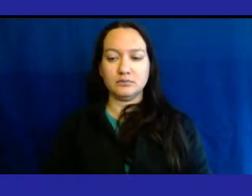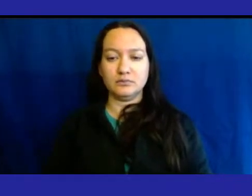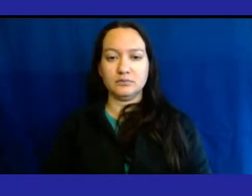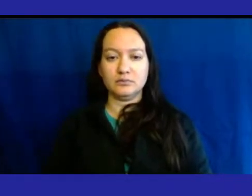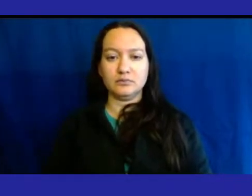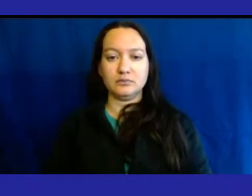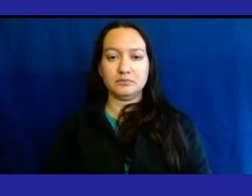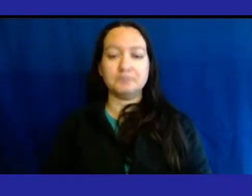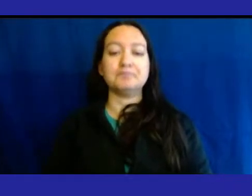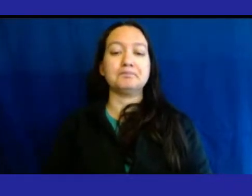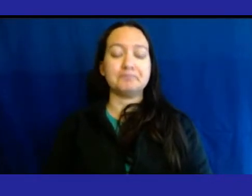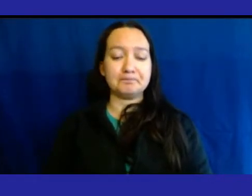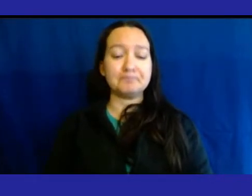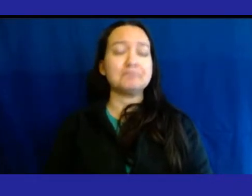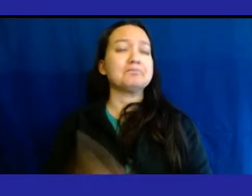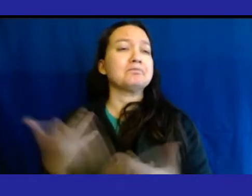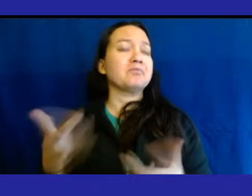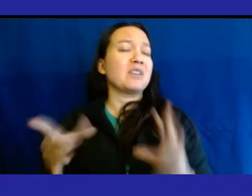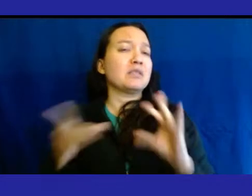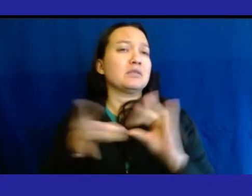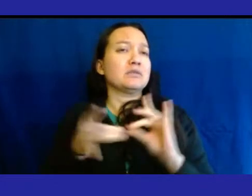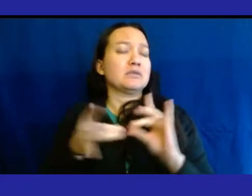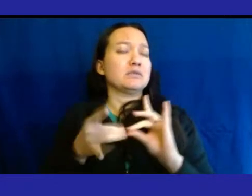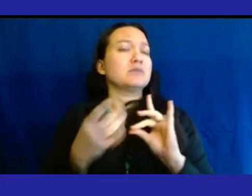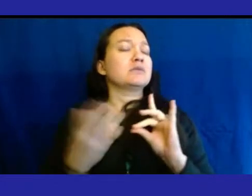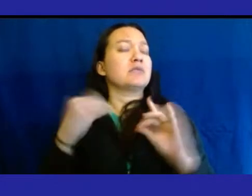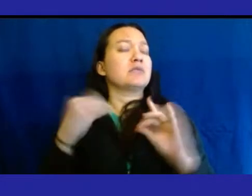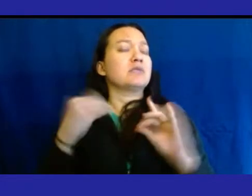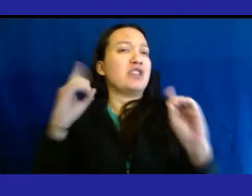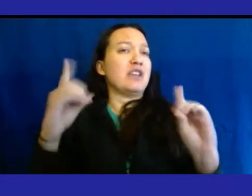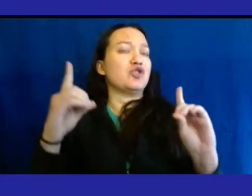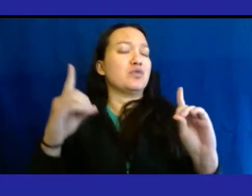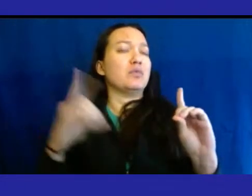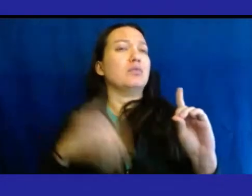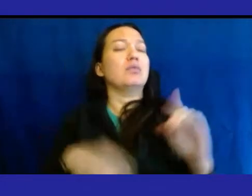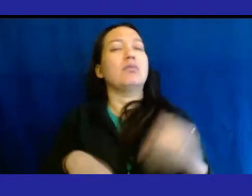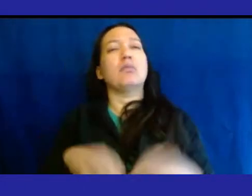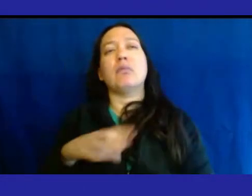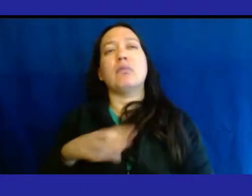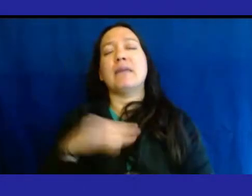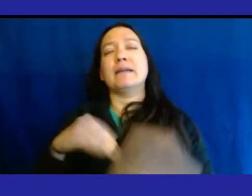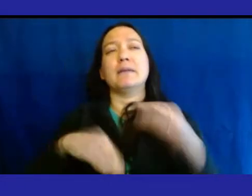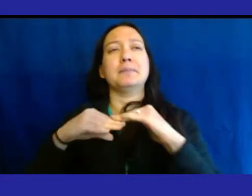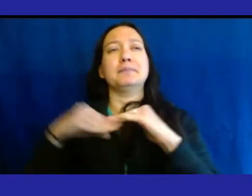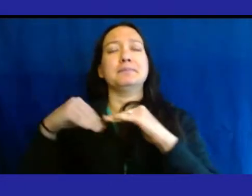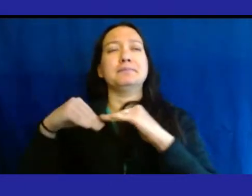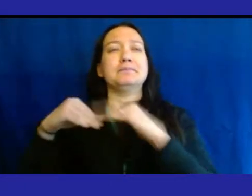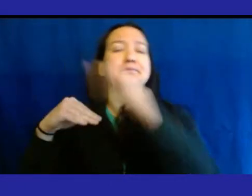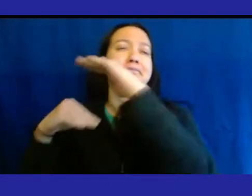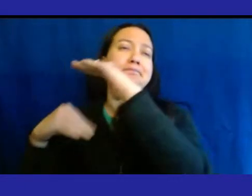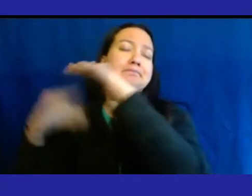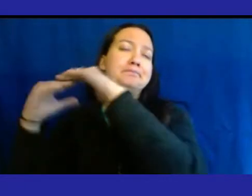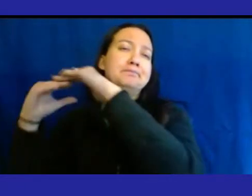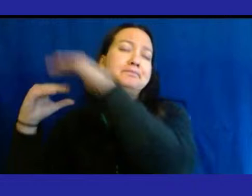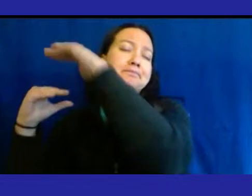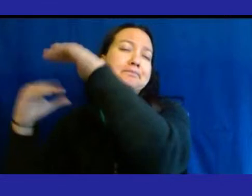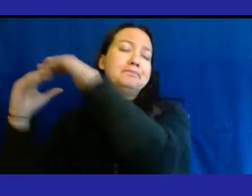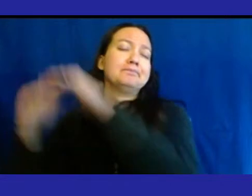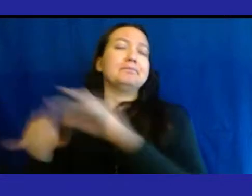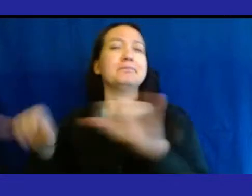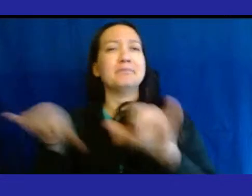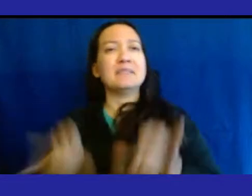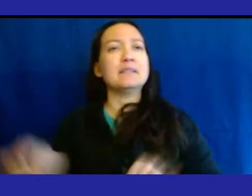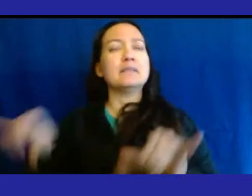So I spoke previously about educational and capacity building. And so system-wide, we had, and this is a moment in time